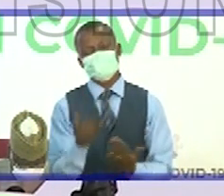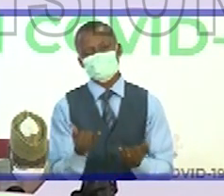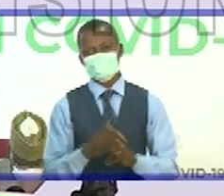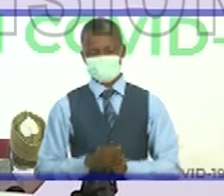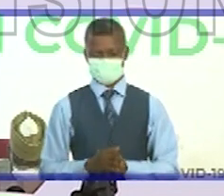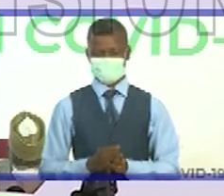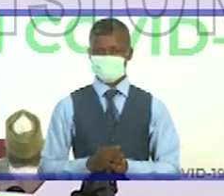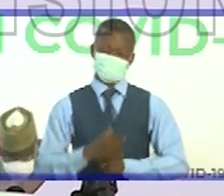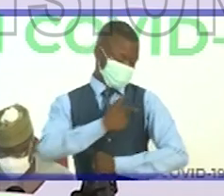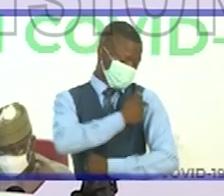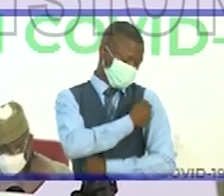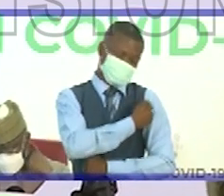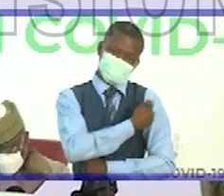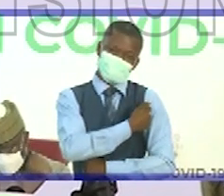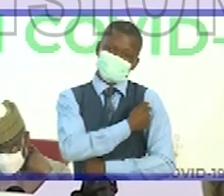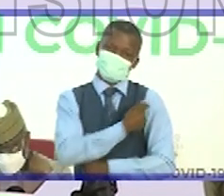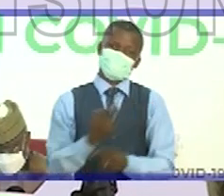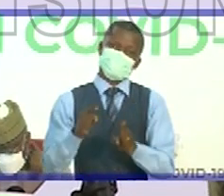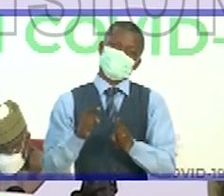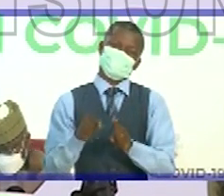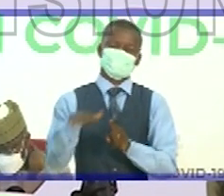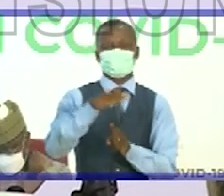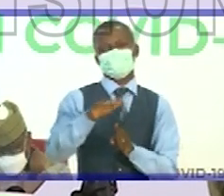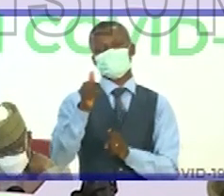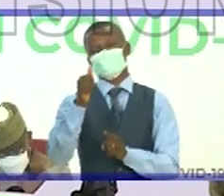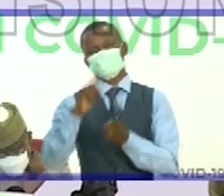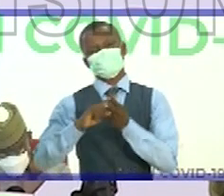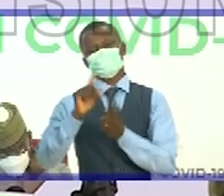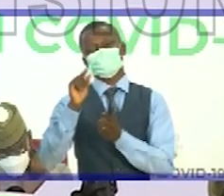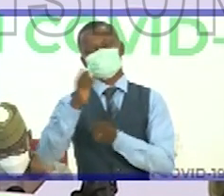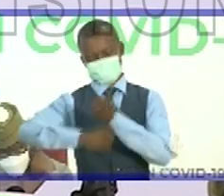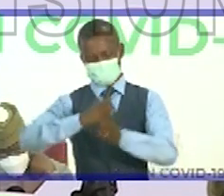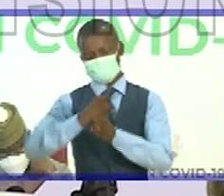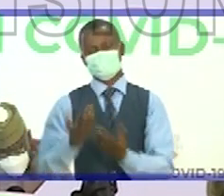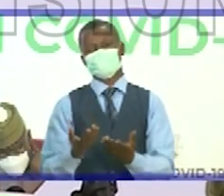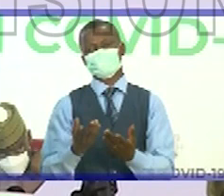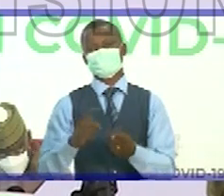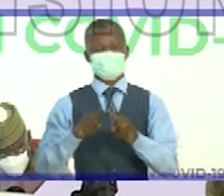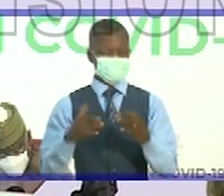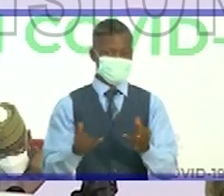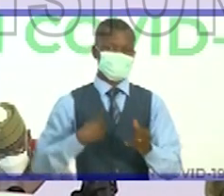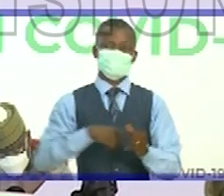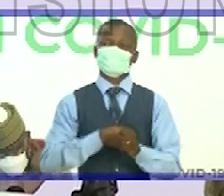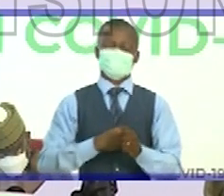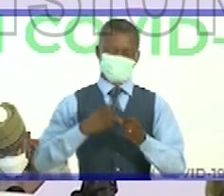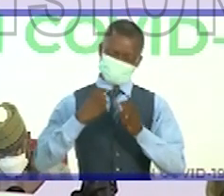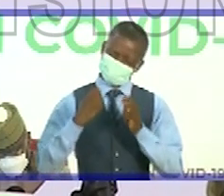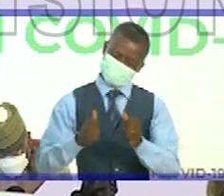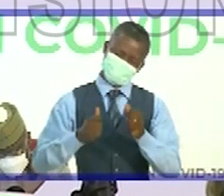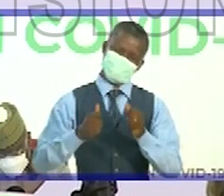development takes anywhere between 10 to 20 years. But yet we have made incredible progress in the last 6